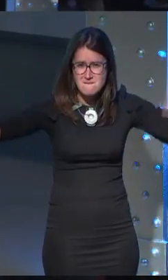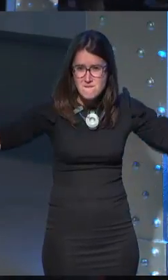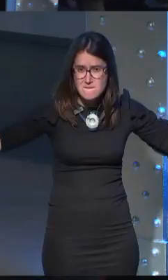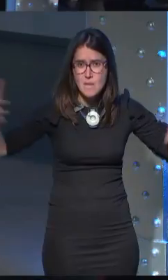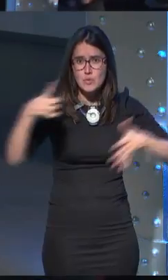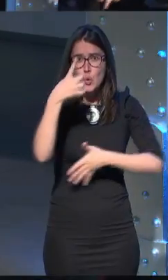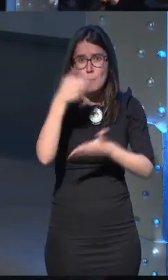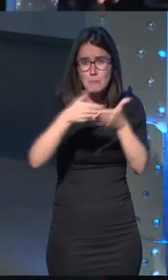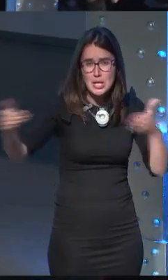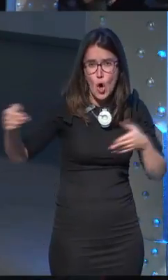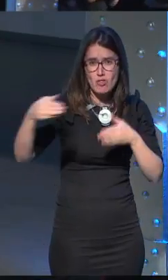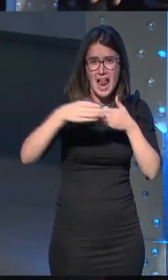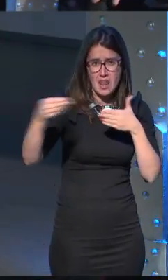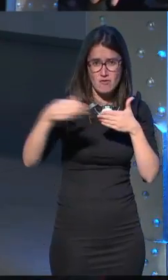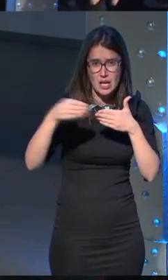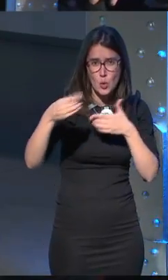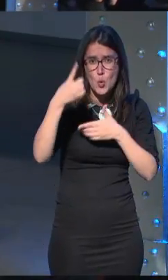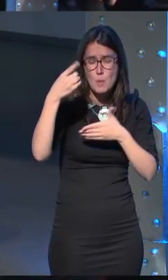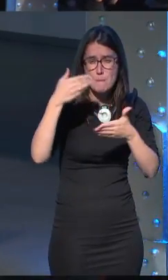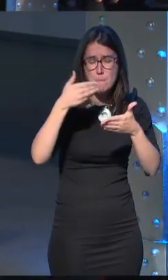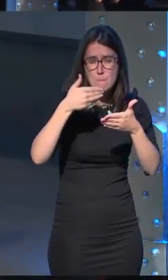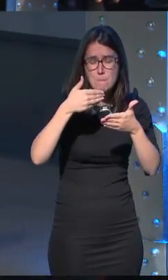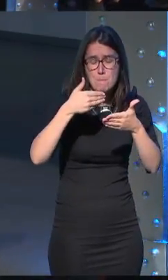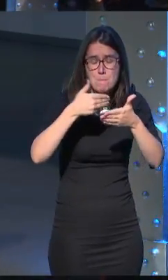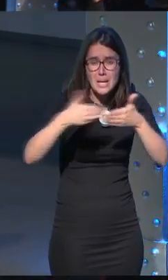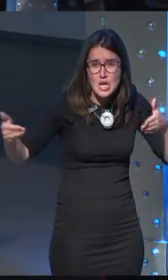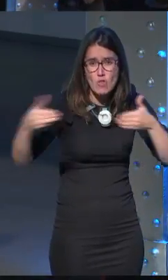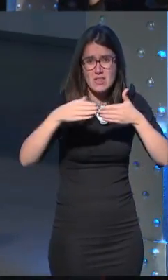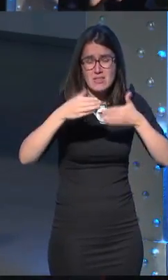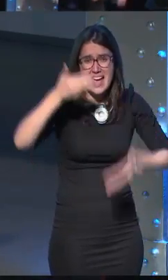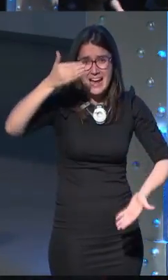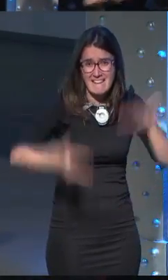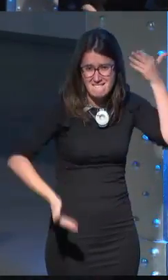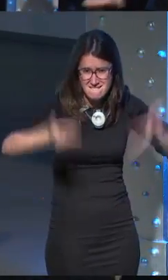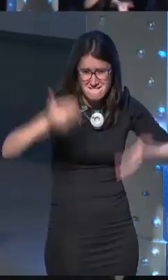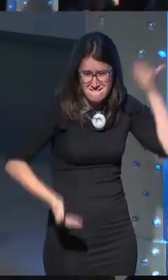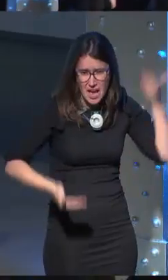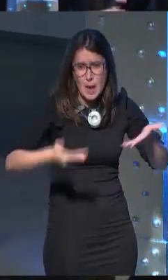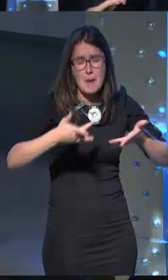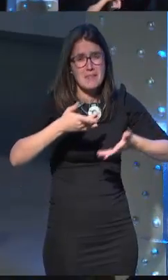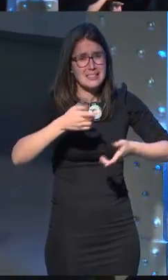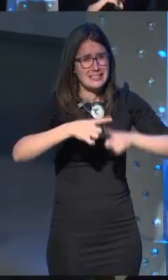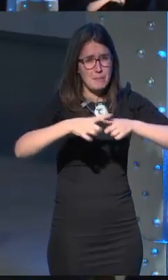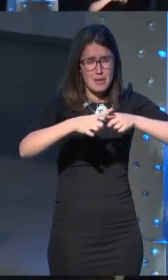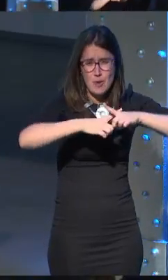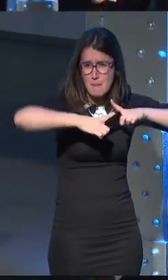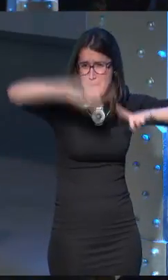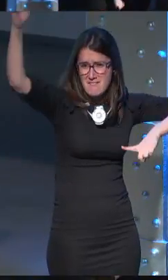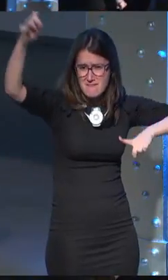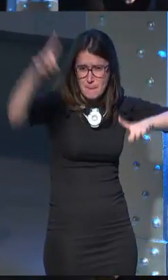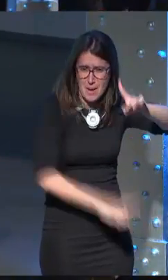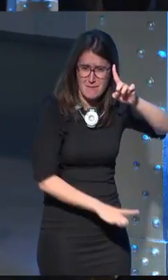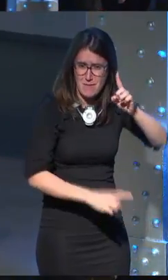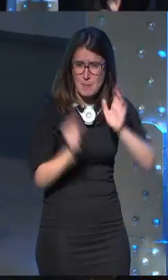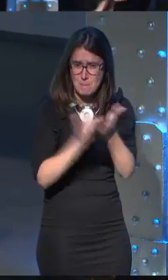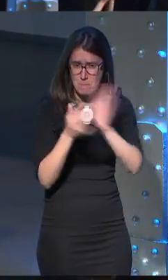Earth at 17,500 miles an hour in a vacuum, in extremes of temperatures of plus or minus 270 degrees. Built by